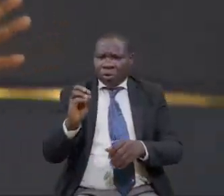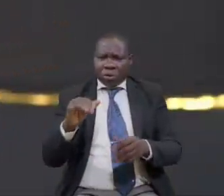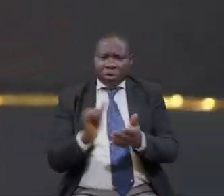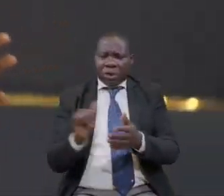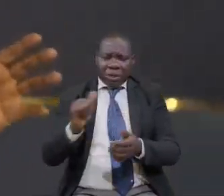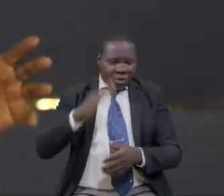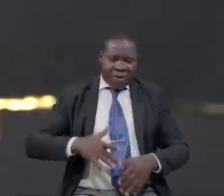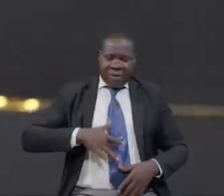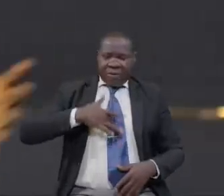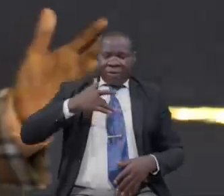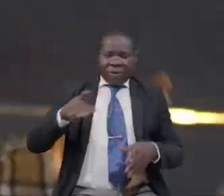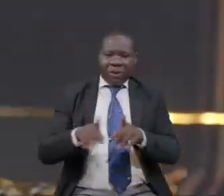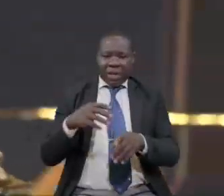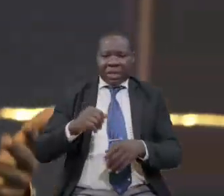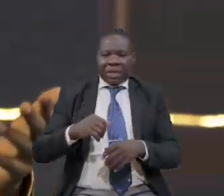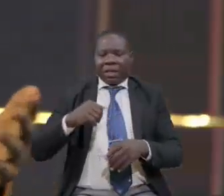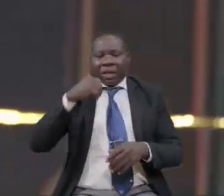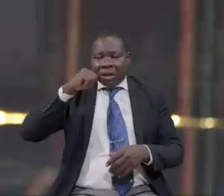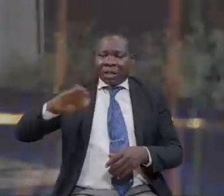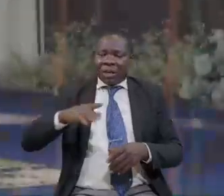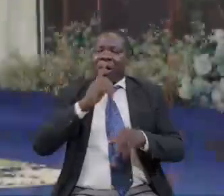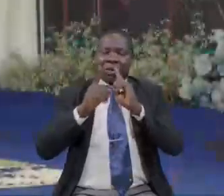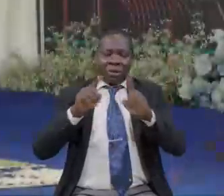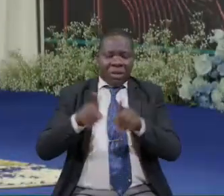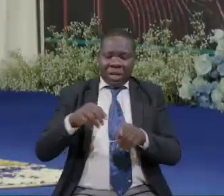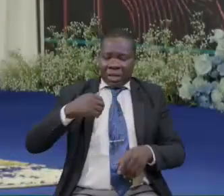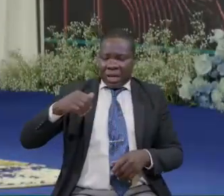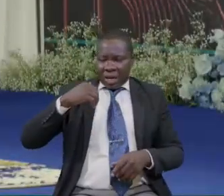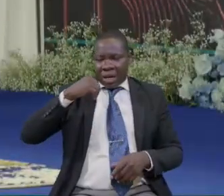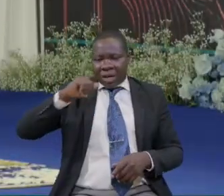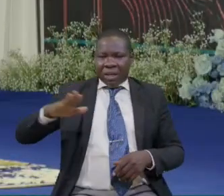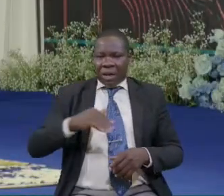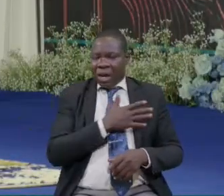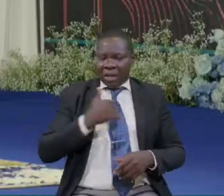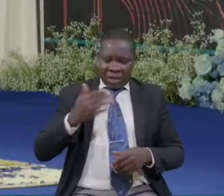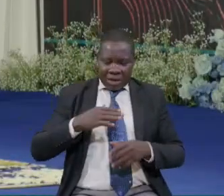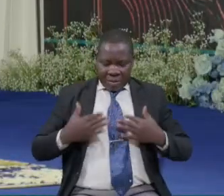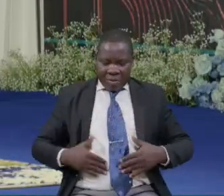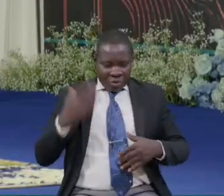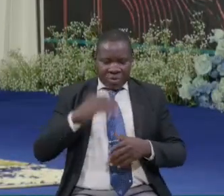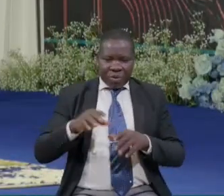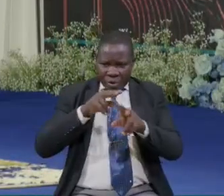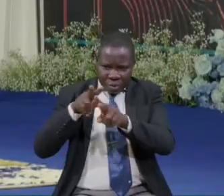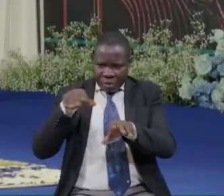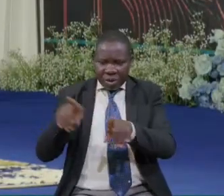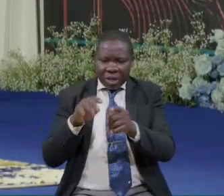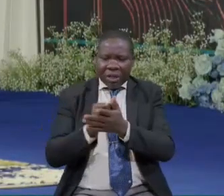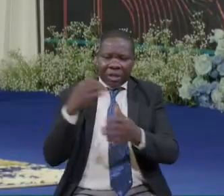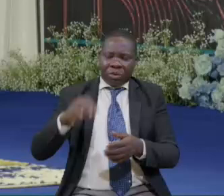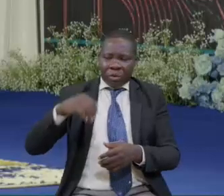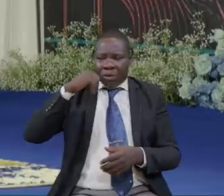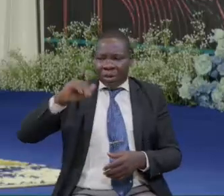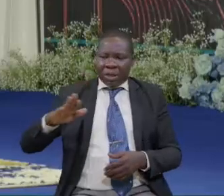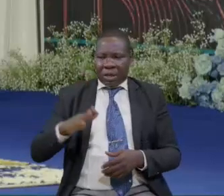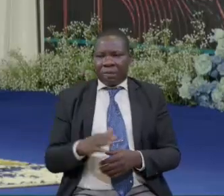talk like a girl, and their body anatomy will look like that of a girl. Effeminate. And